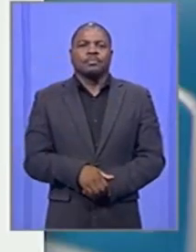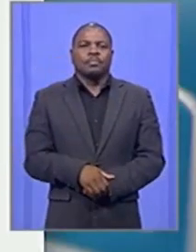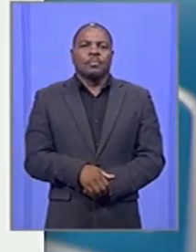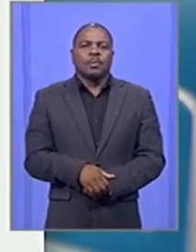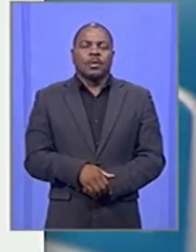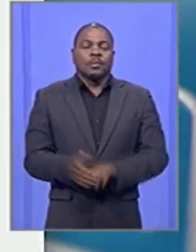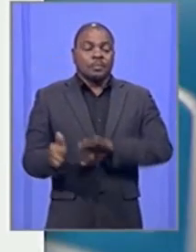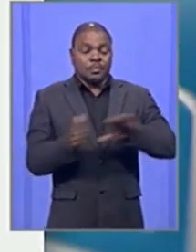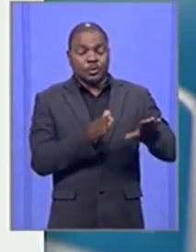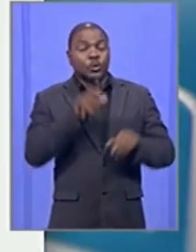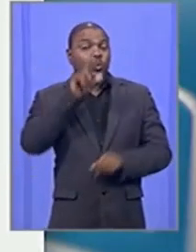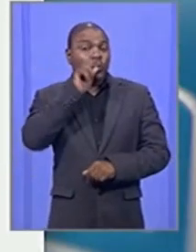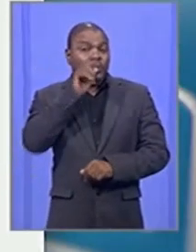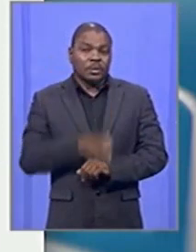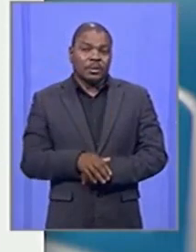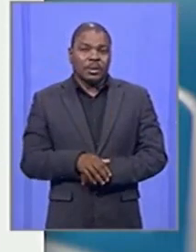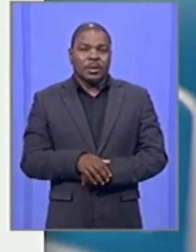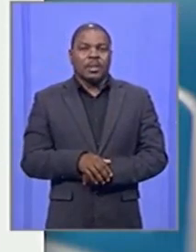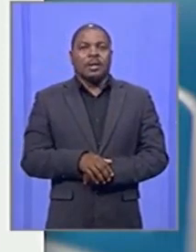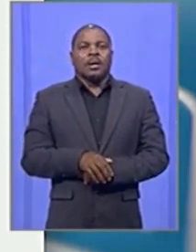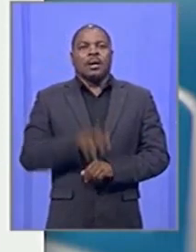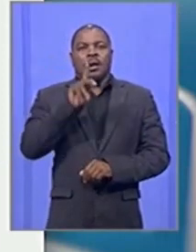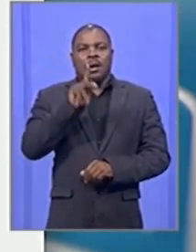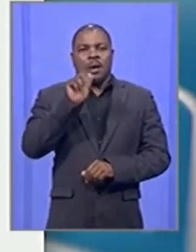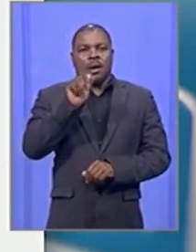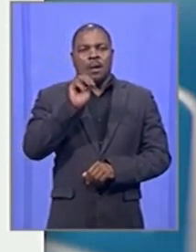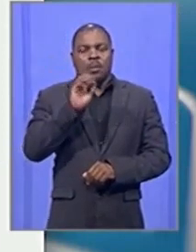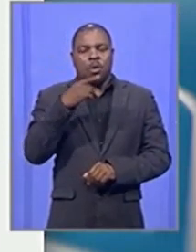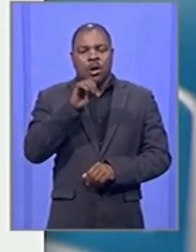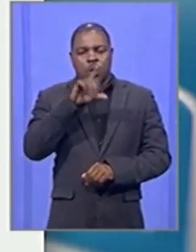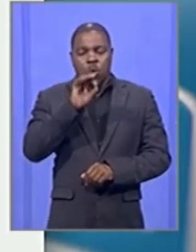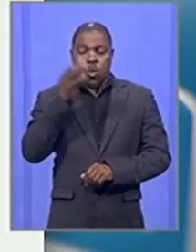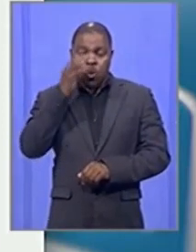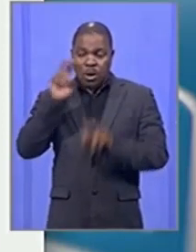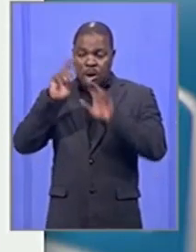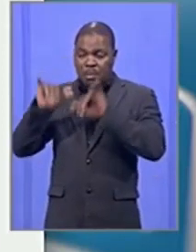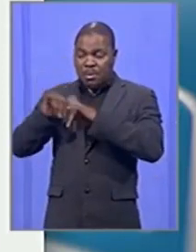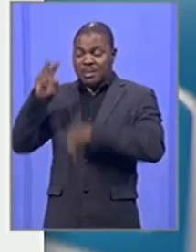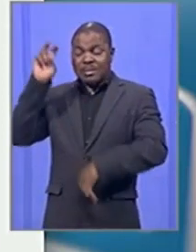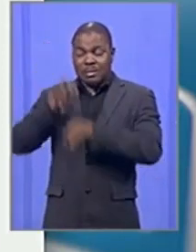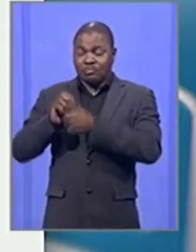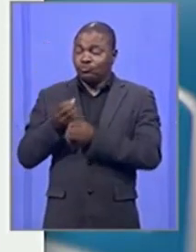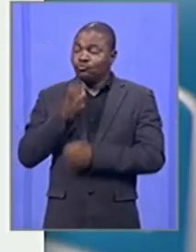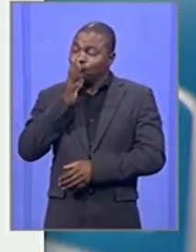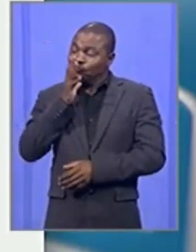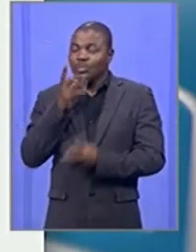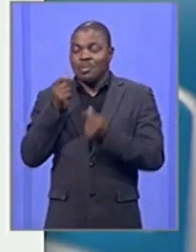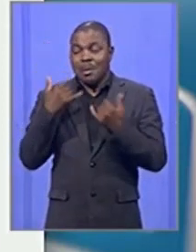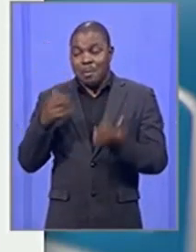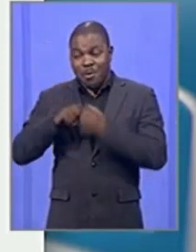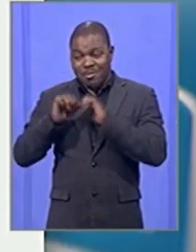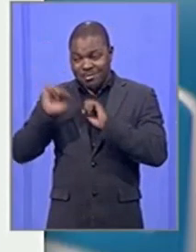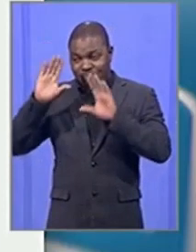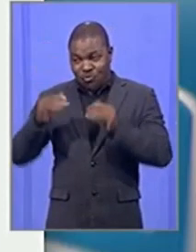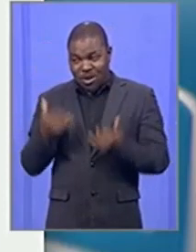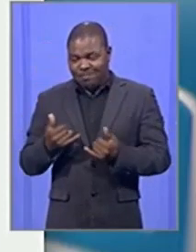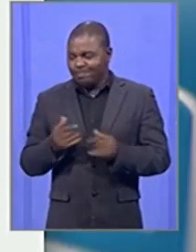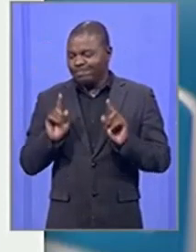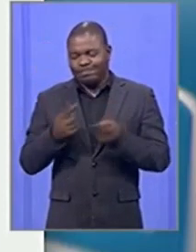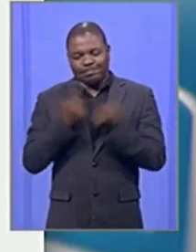Ha re ya o thita teng ka mogelo seboletswe yena o re mathata a Eskom a batla tšhelete e ngata mme ga a tlo fela gaufinyana.